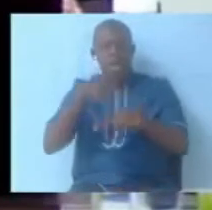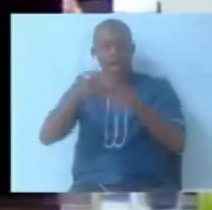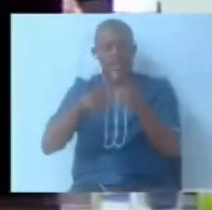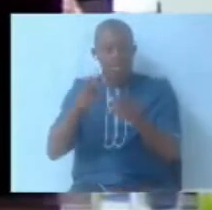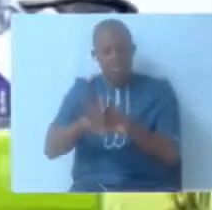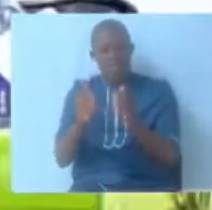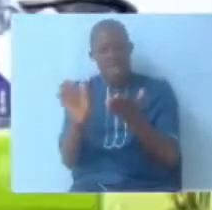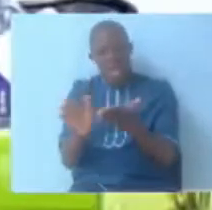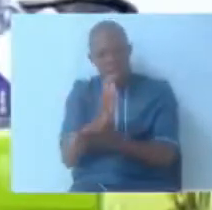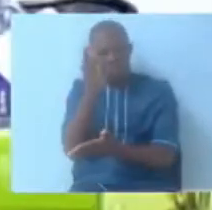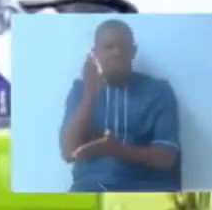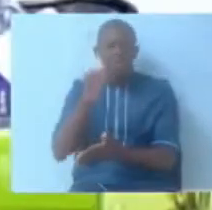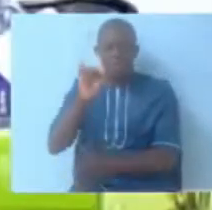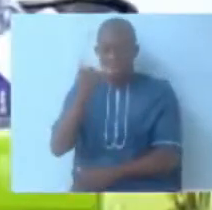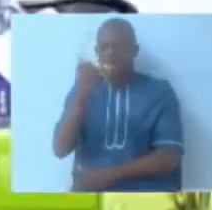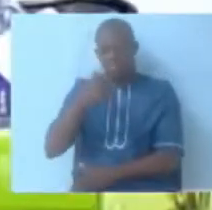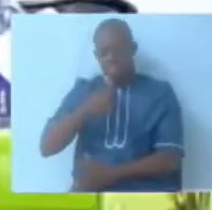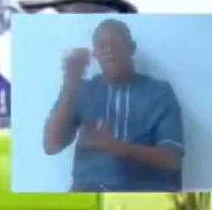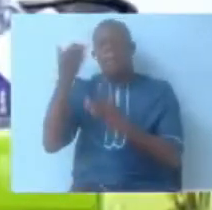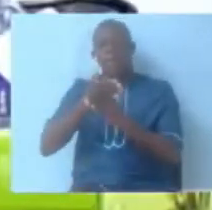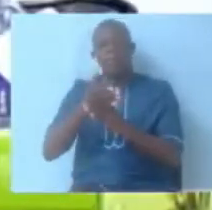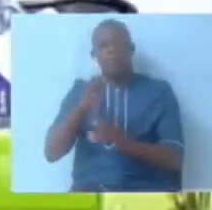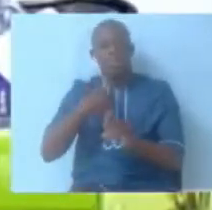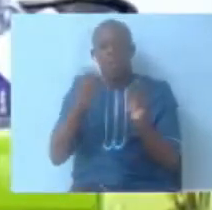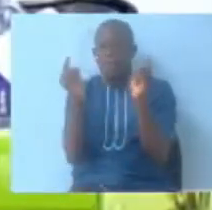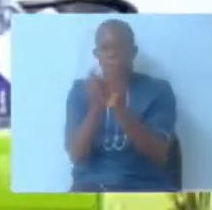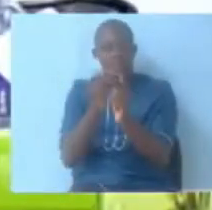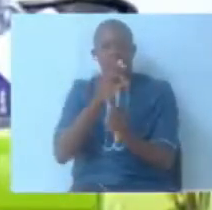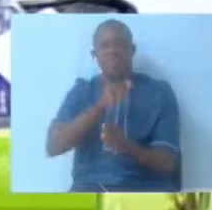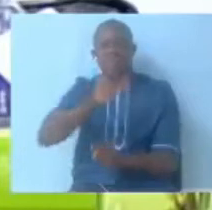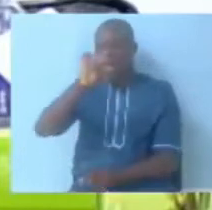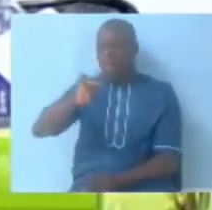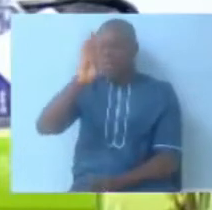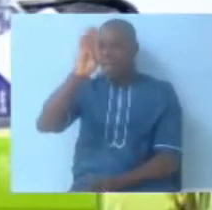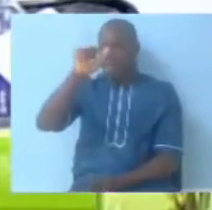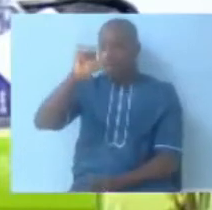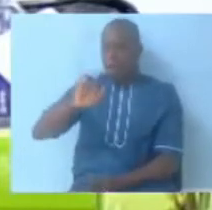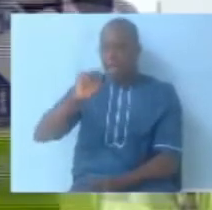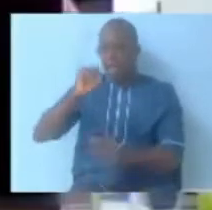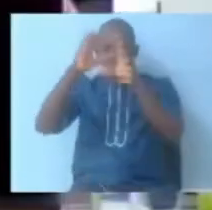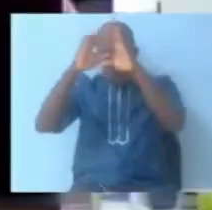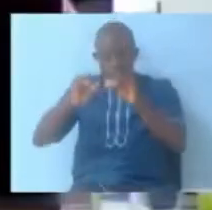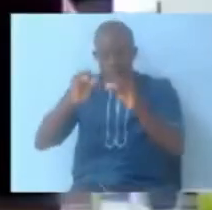ayate bondi bang? I believe so. Lata la wole. Didn't meet Mr. Mbai in the office. Dama Mr. Mbai tera office oto.